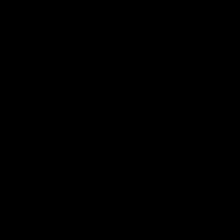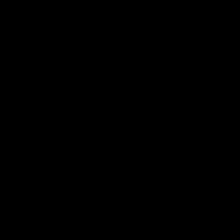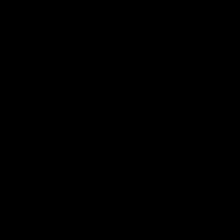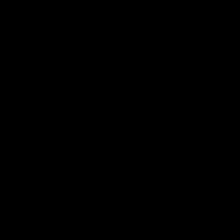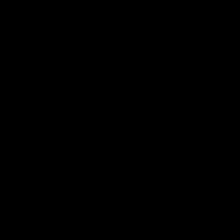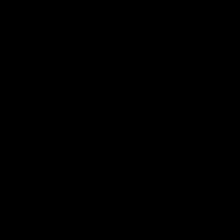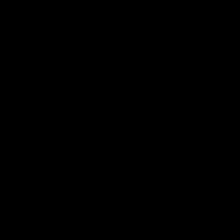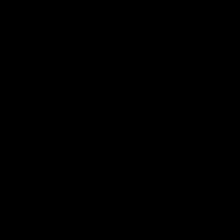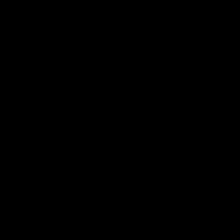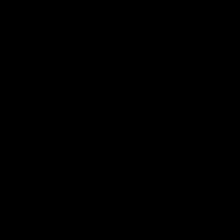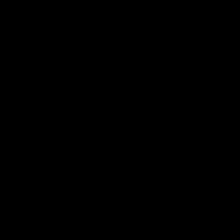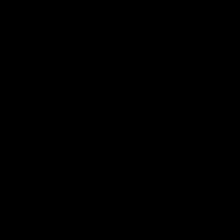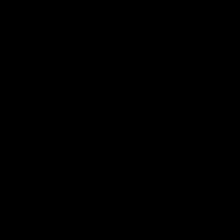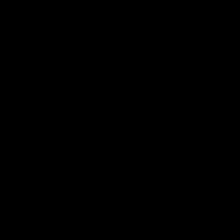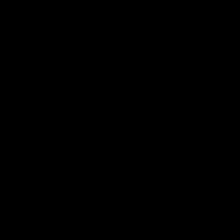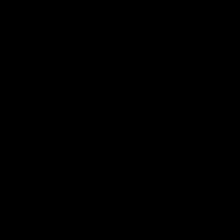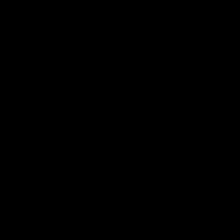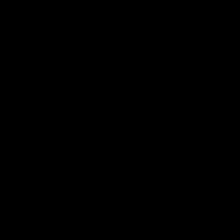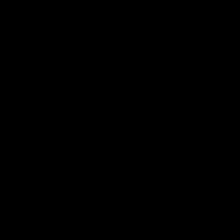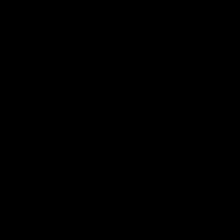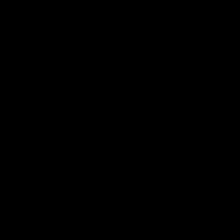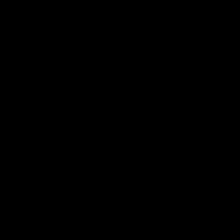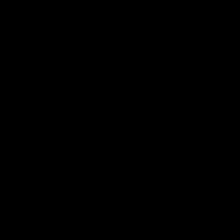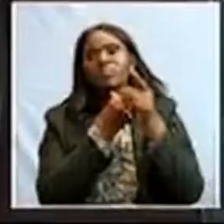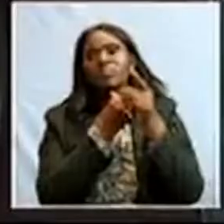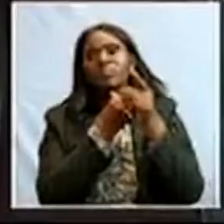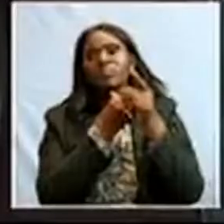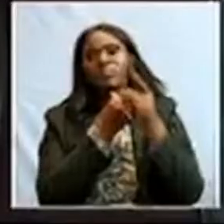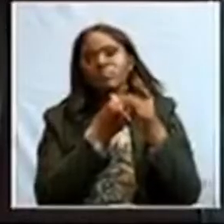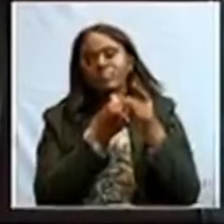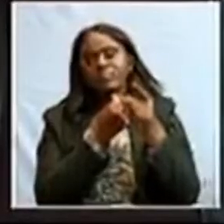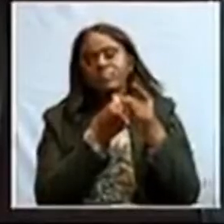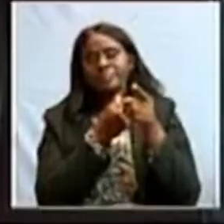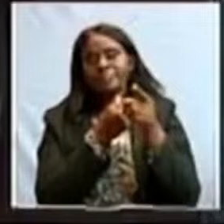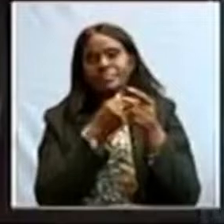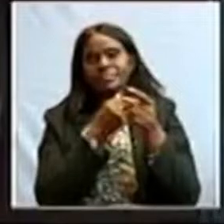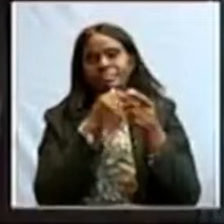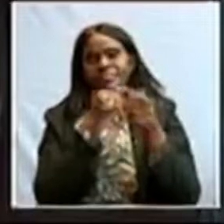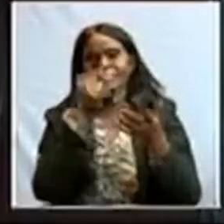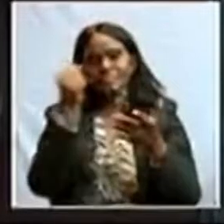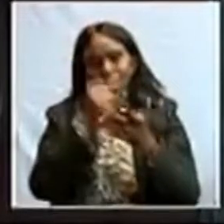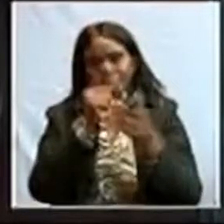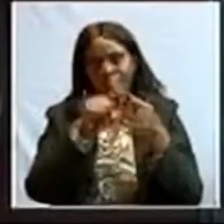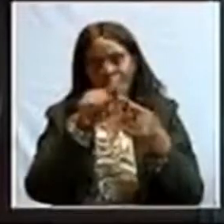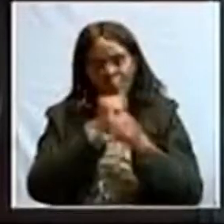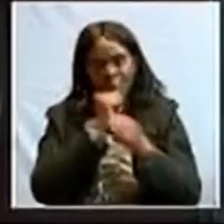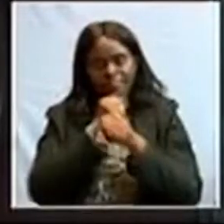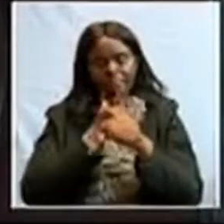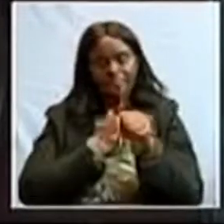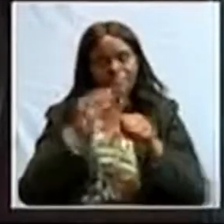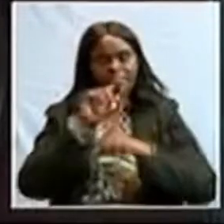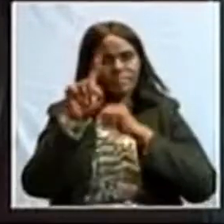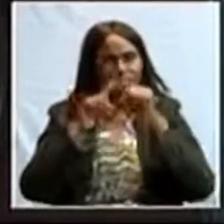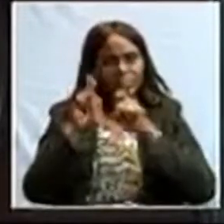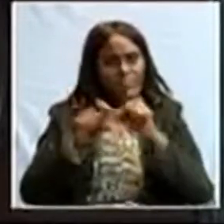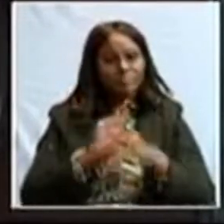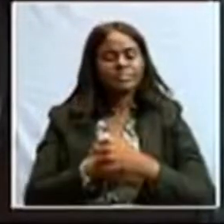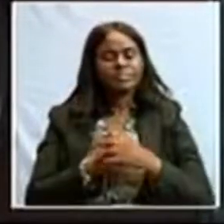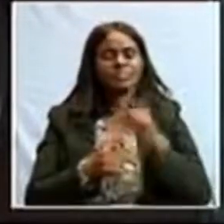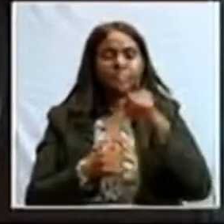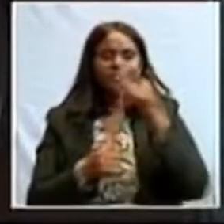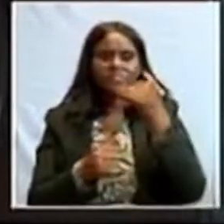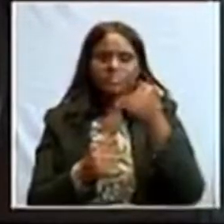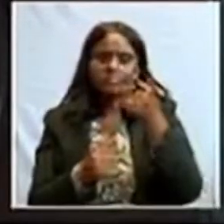that being given commission or be engaged to employing? That is my question. You